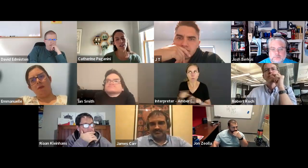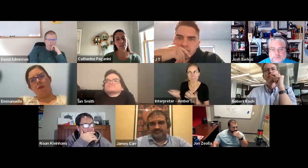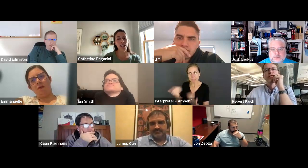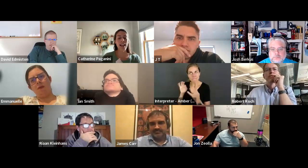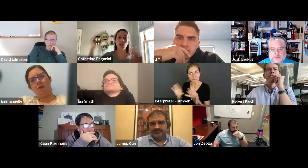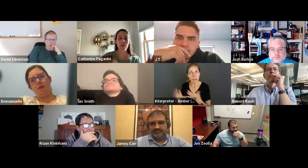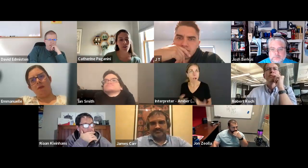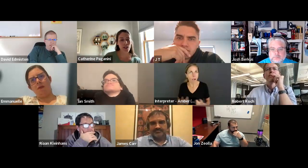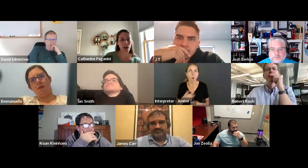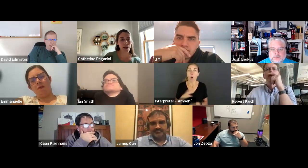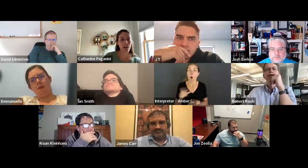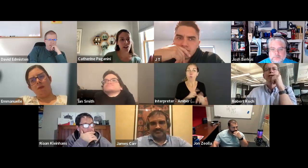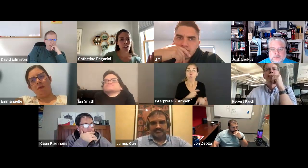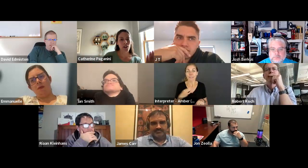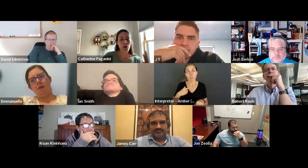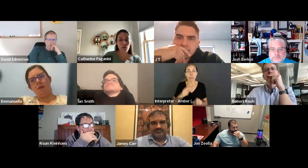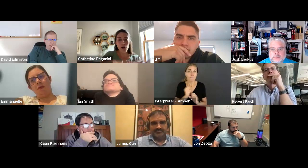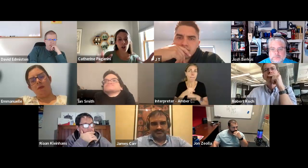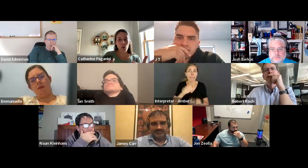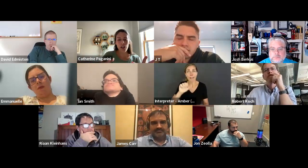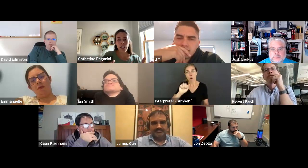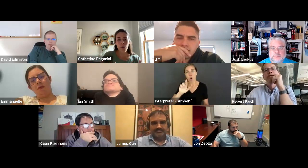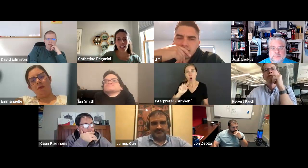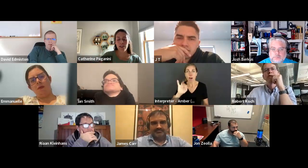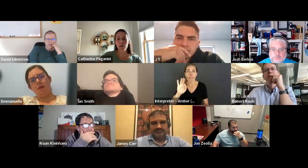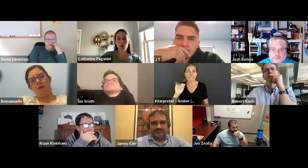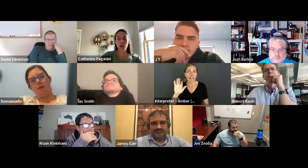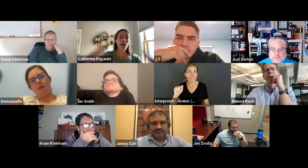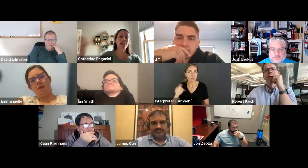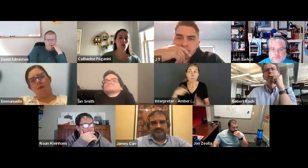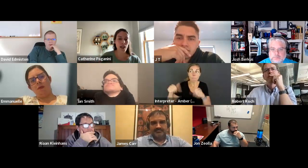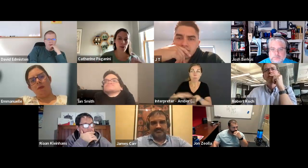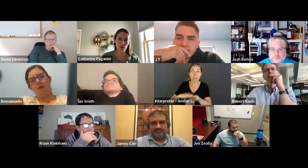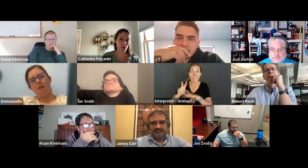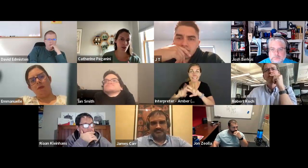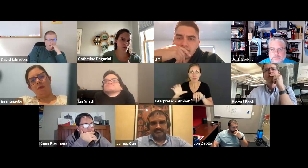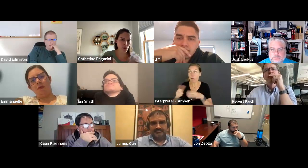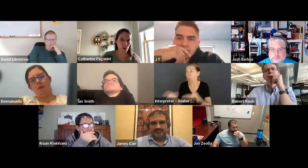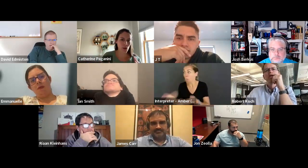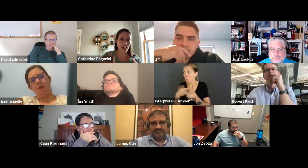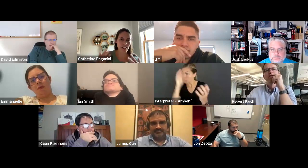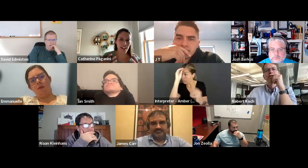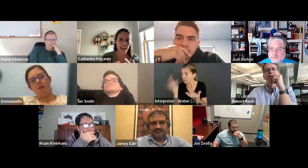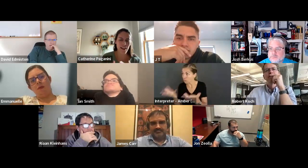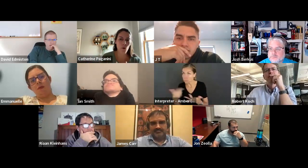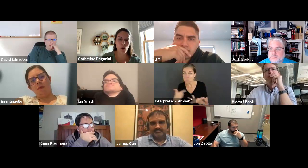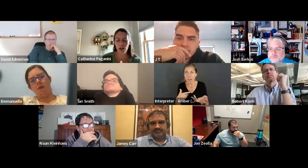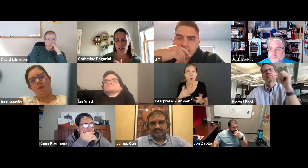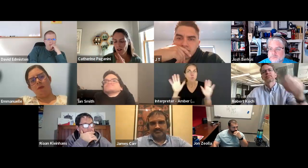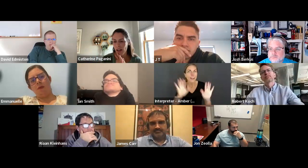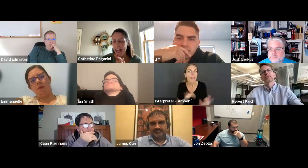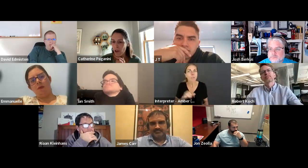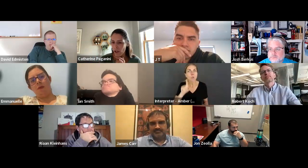Slack channel, say hey, do you have any feedback? You know, if we all work on it, but it would be great if 20 people could, you know, look at it and have